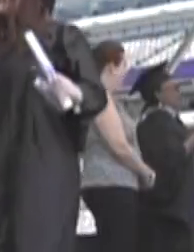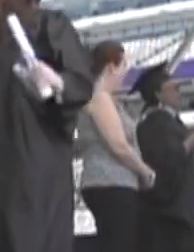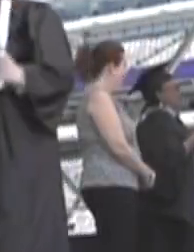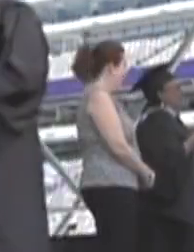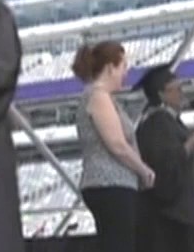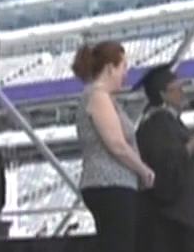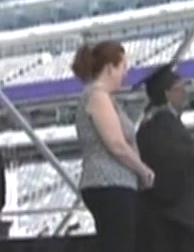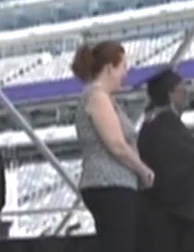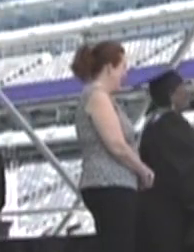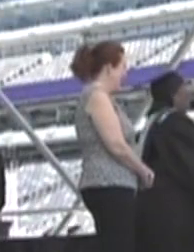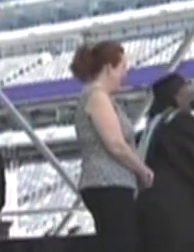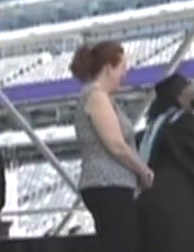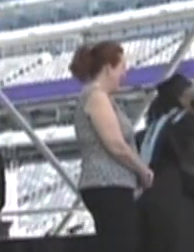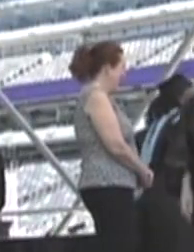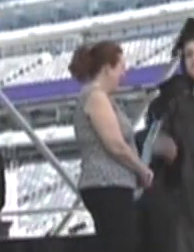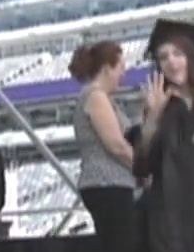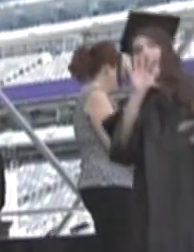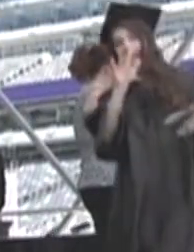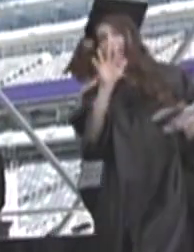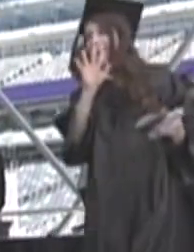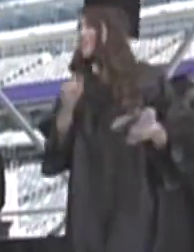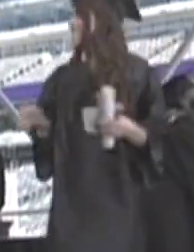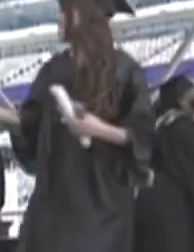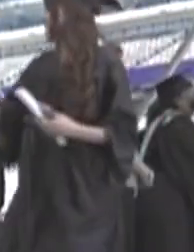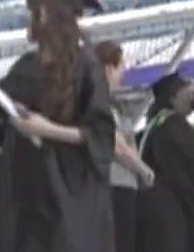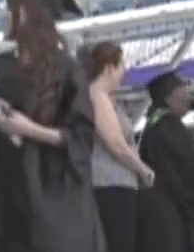Jennifer Mejia.